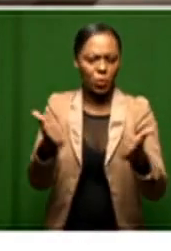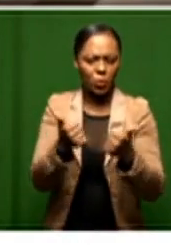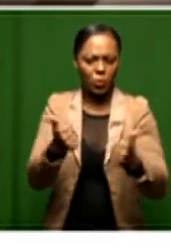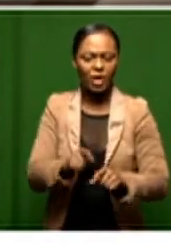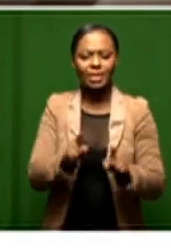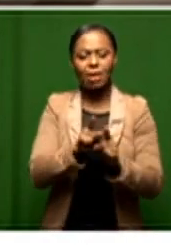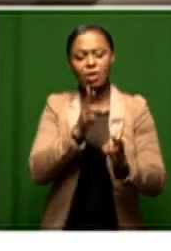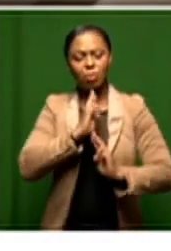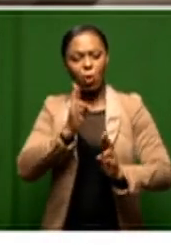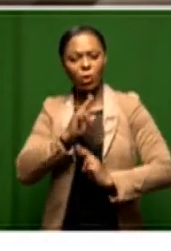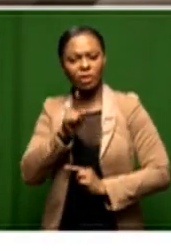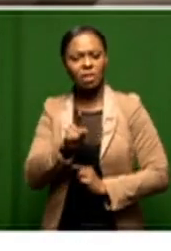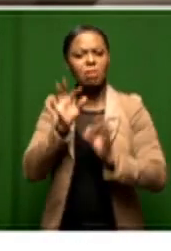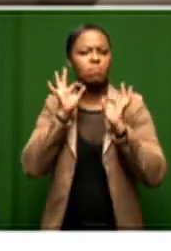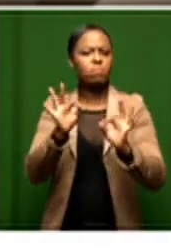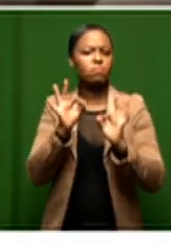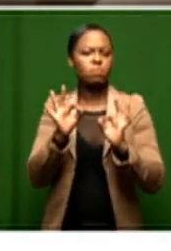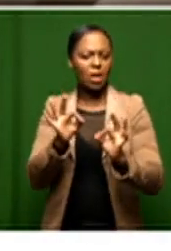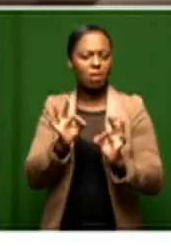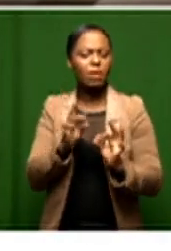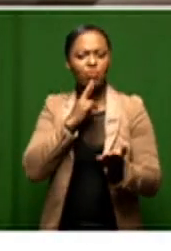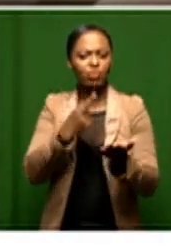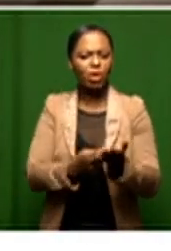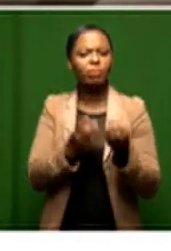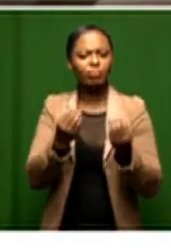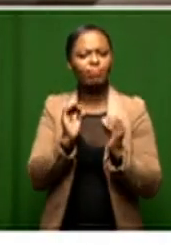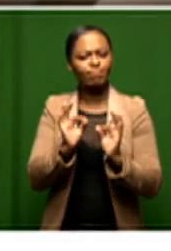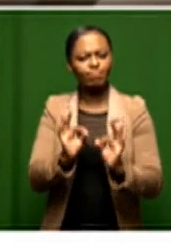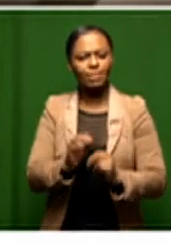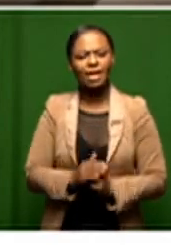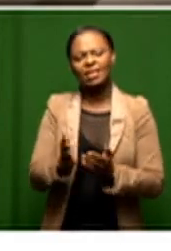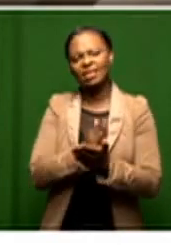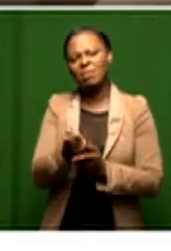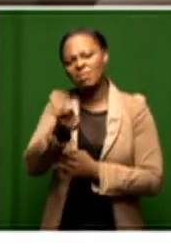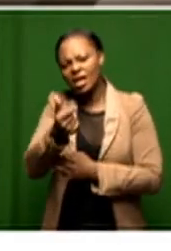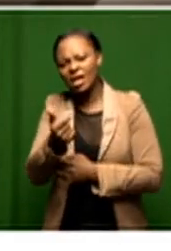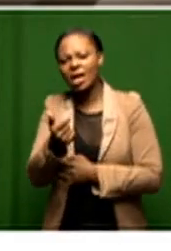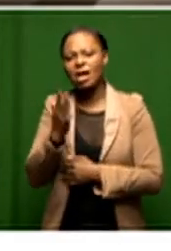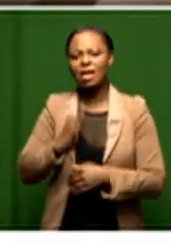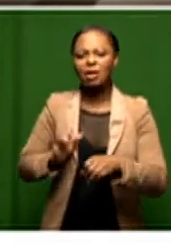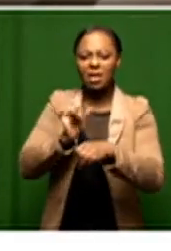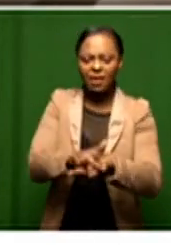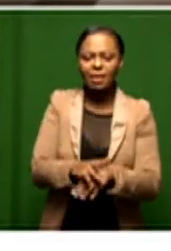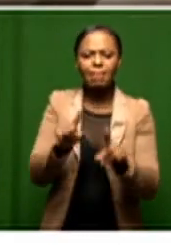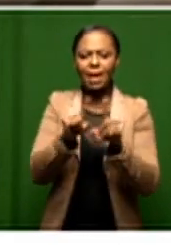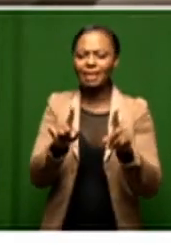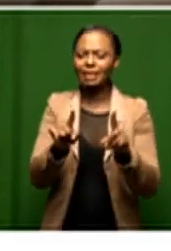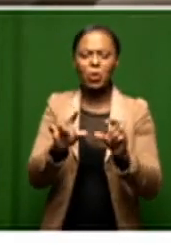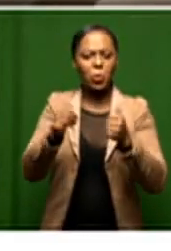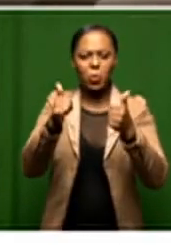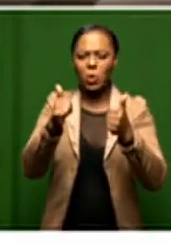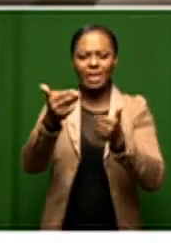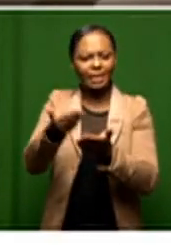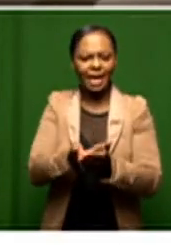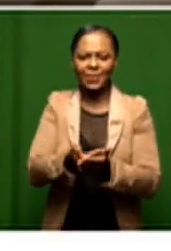of early adverse effects, otherwise it's been completely safe and it's been well received by